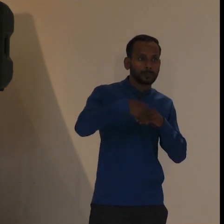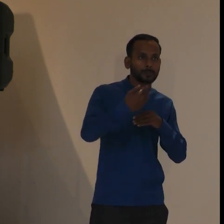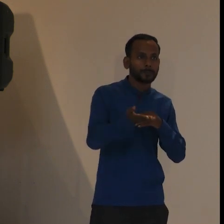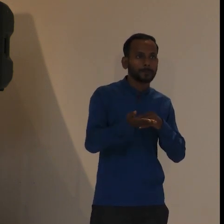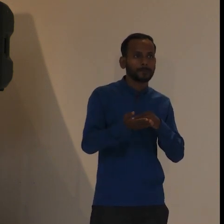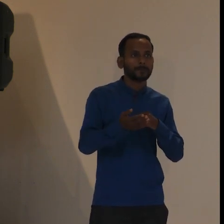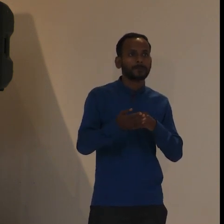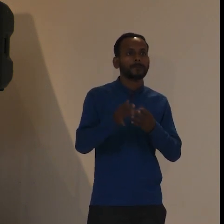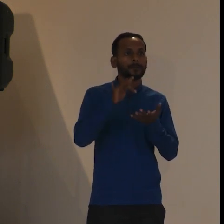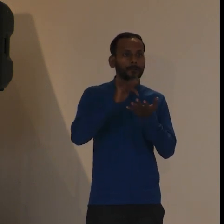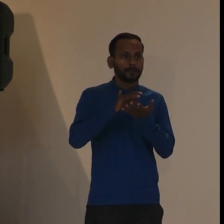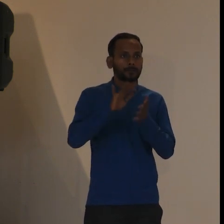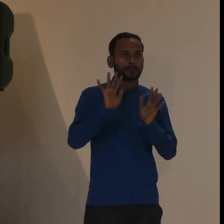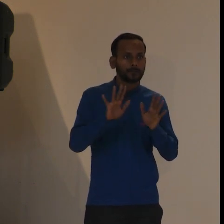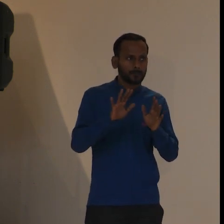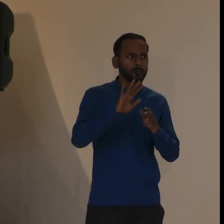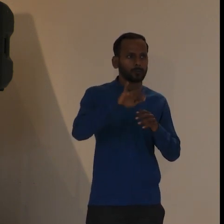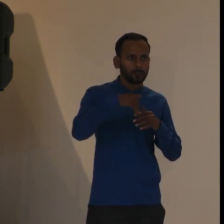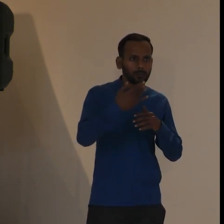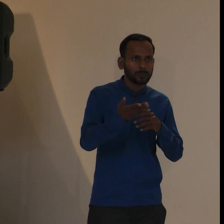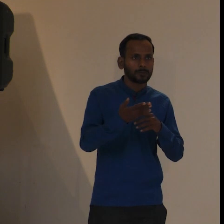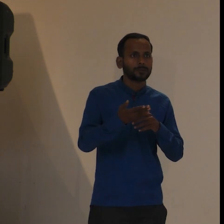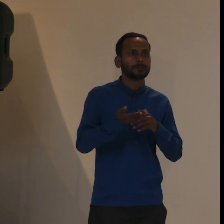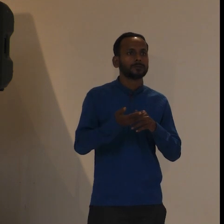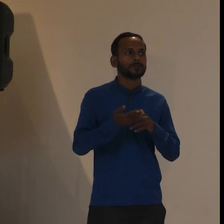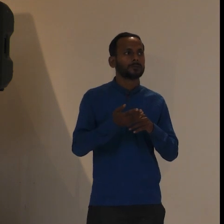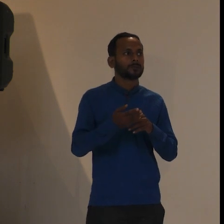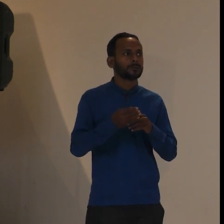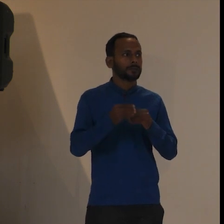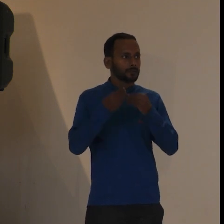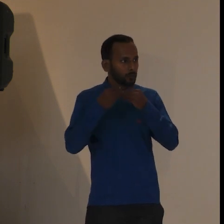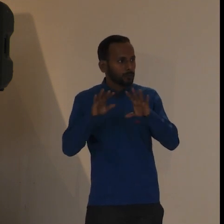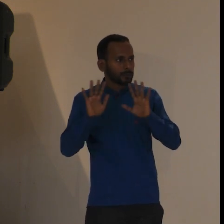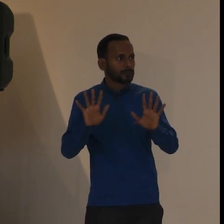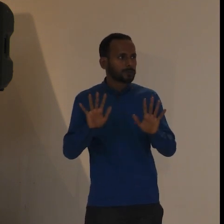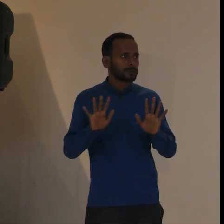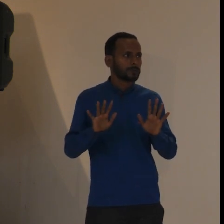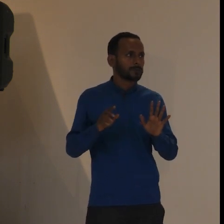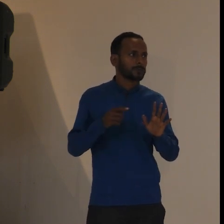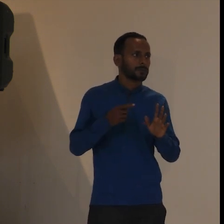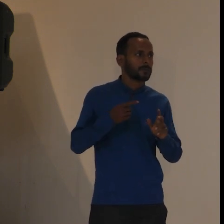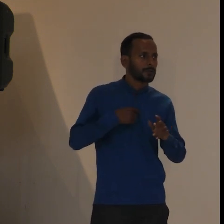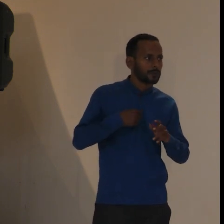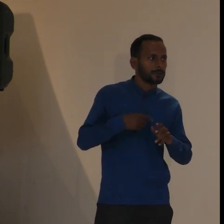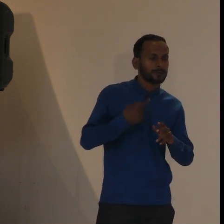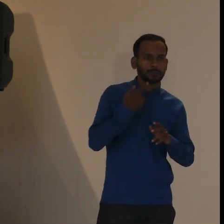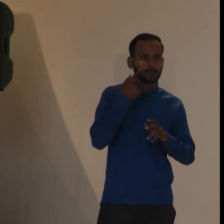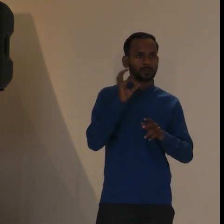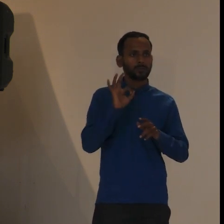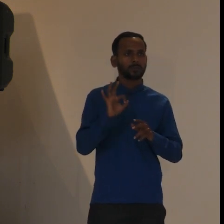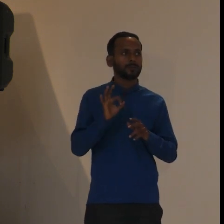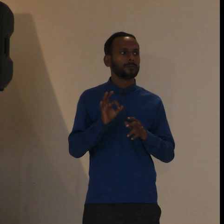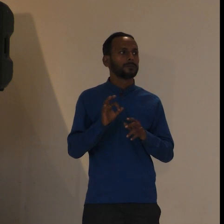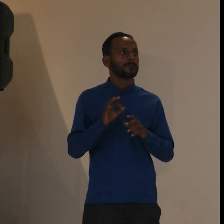that this object has, for a lack of a better word, a miraculous origin story. So the person